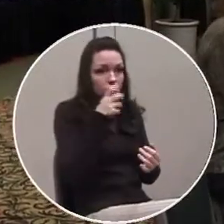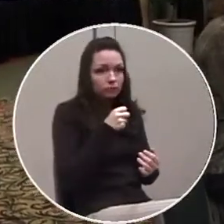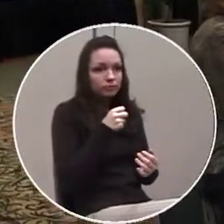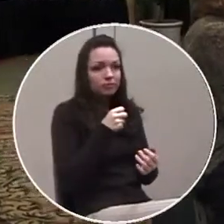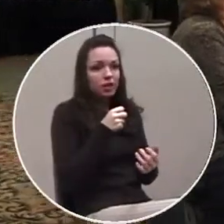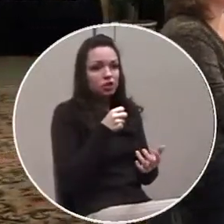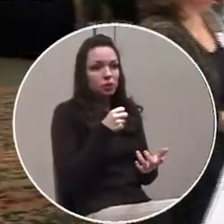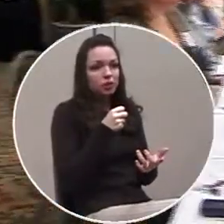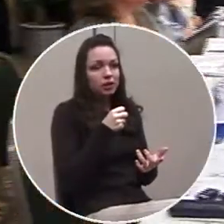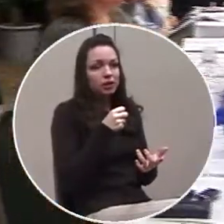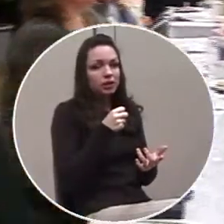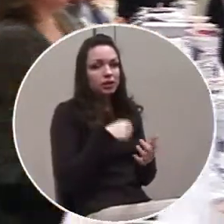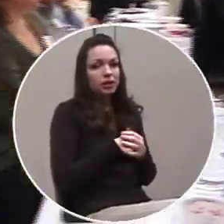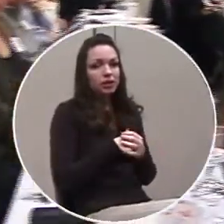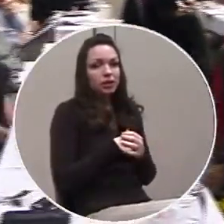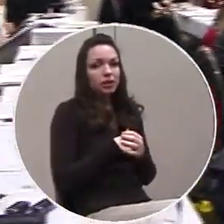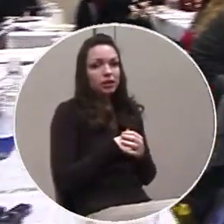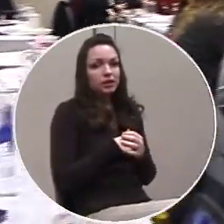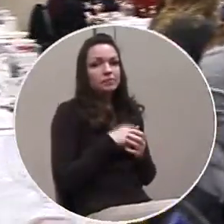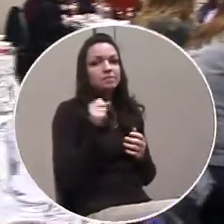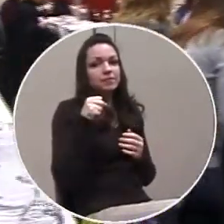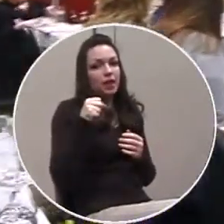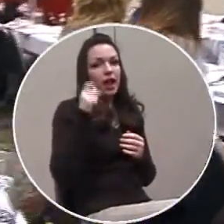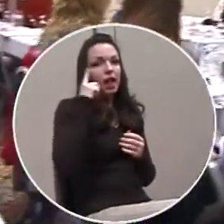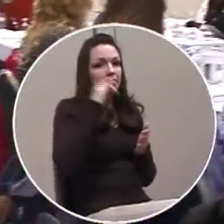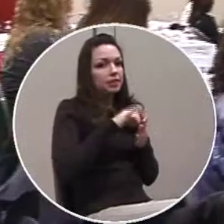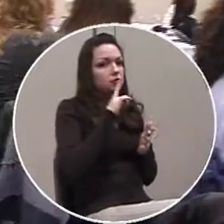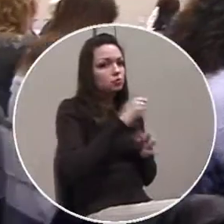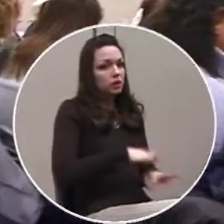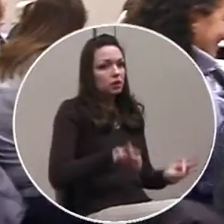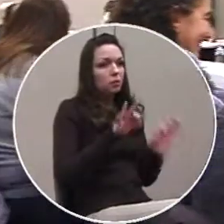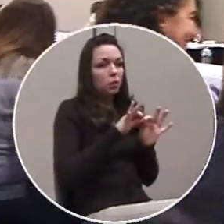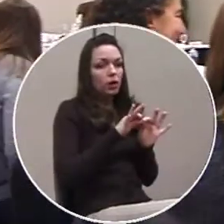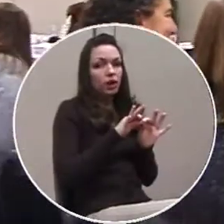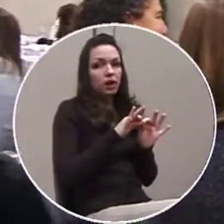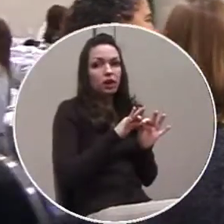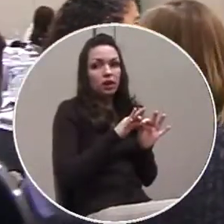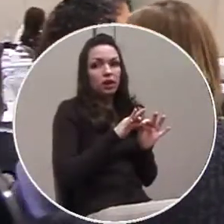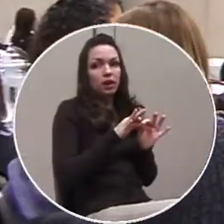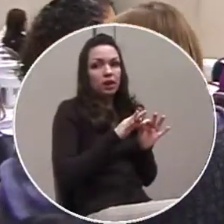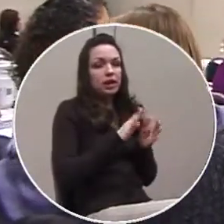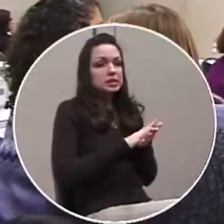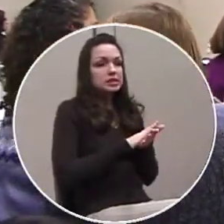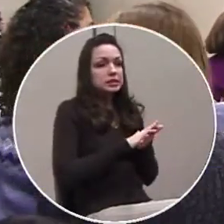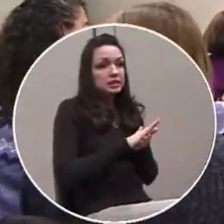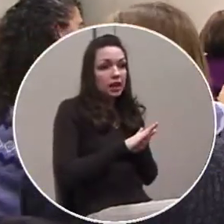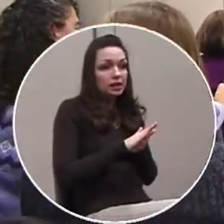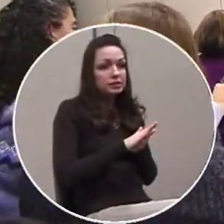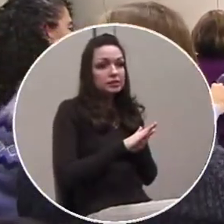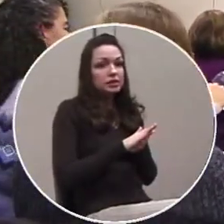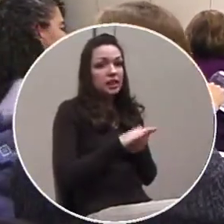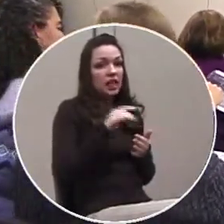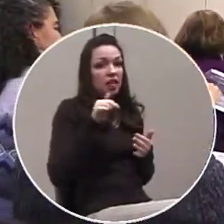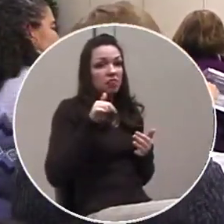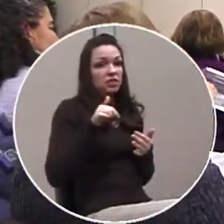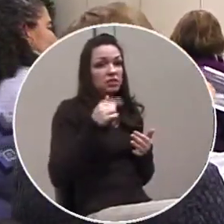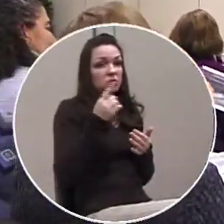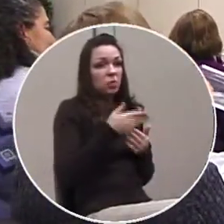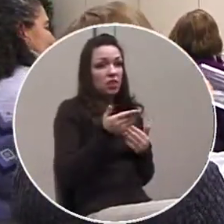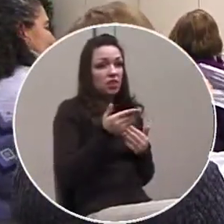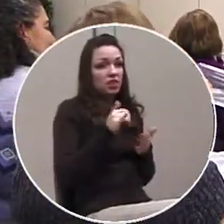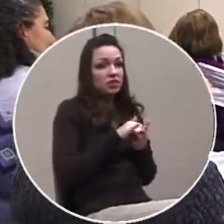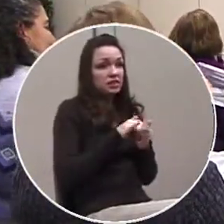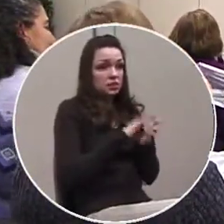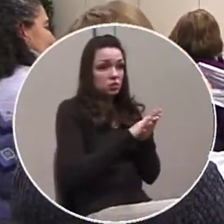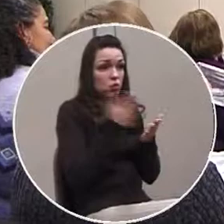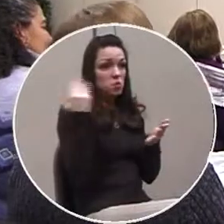Yes. Yeah, I think that piece is really important. It's nice. I mean, this is historically one of the things that school psychs used to